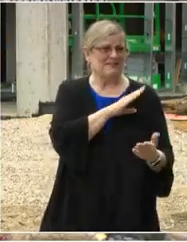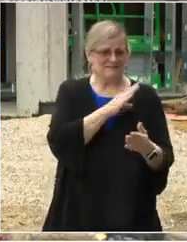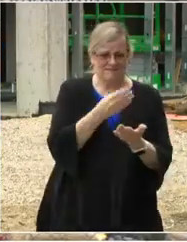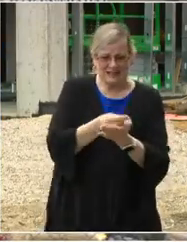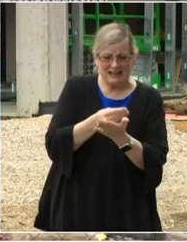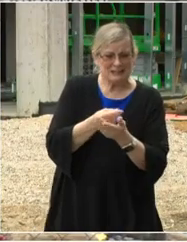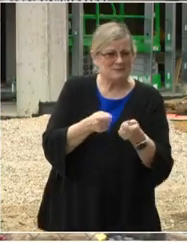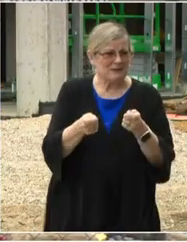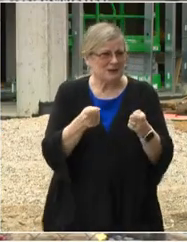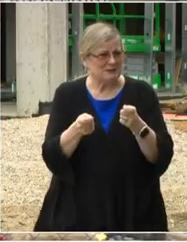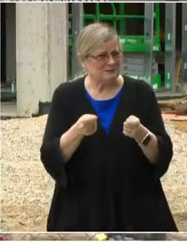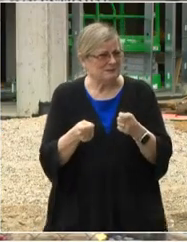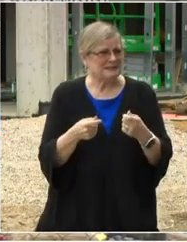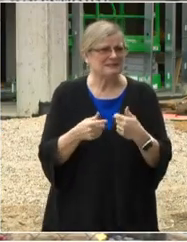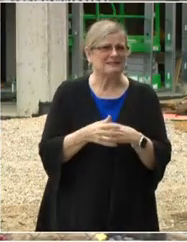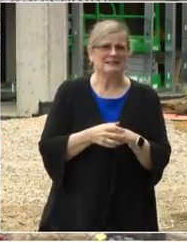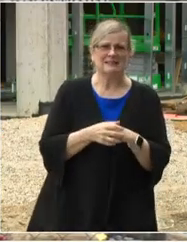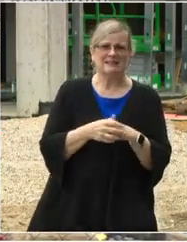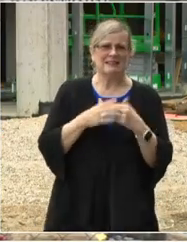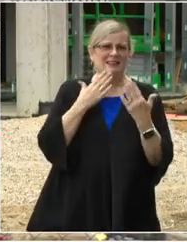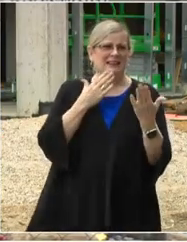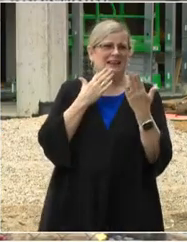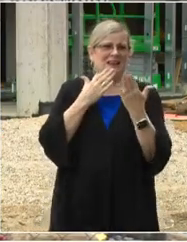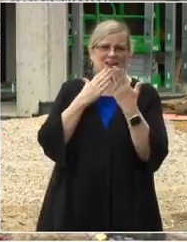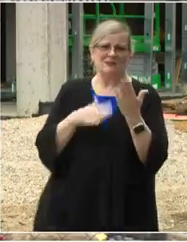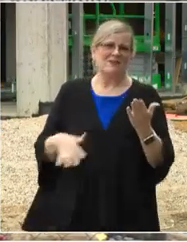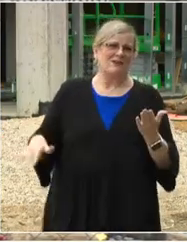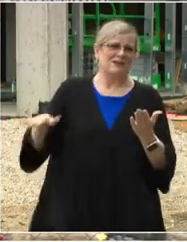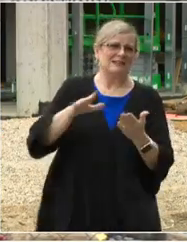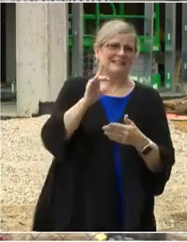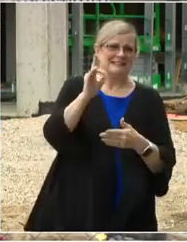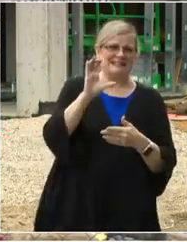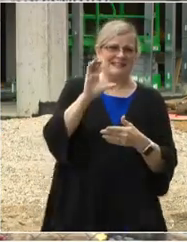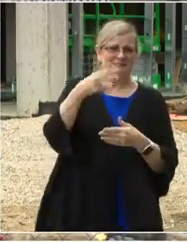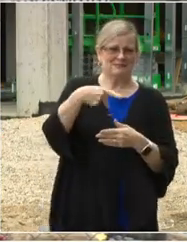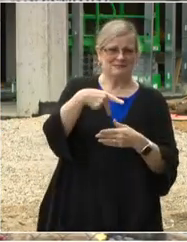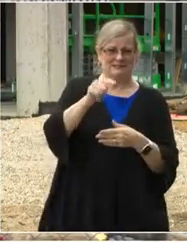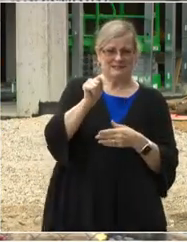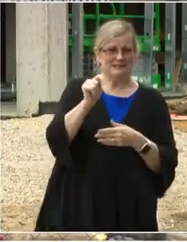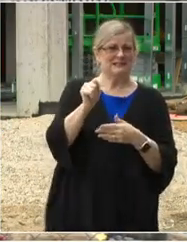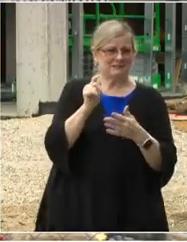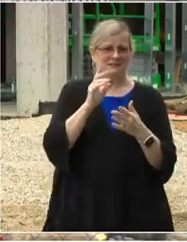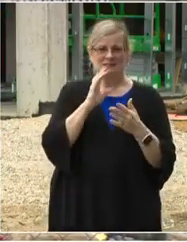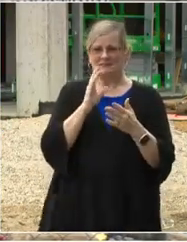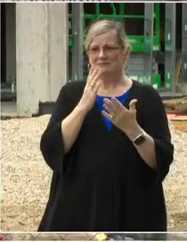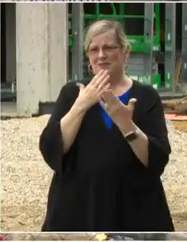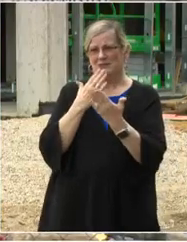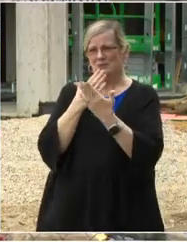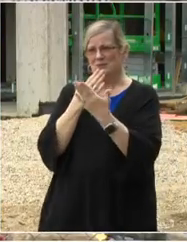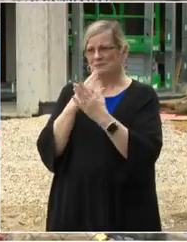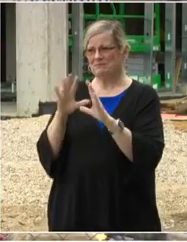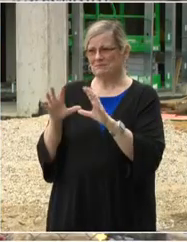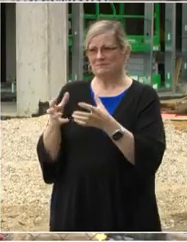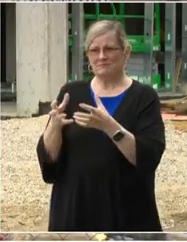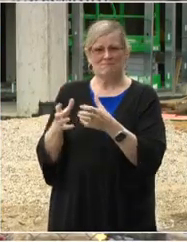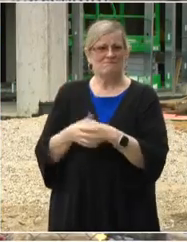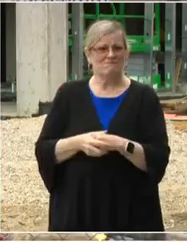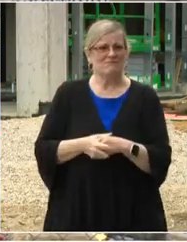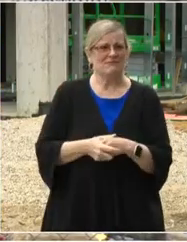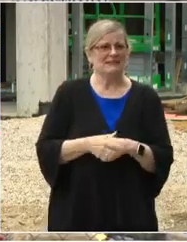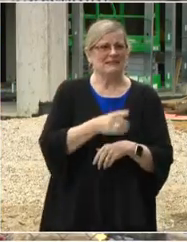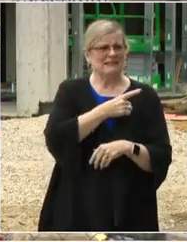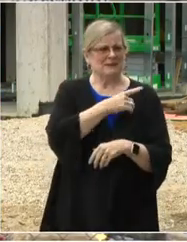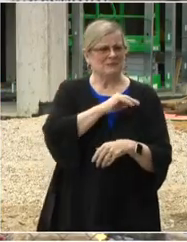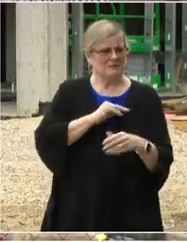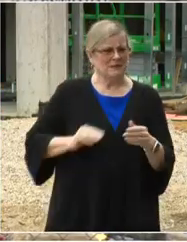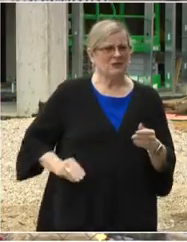Wilson and Reshma Hollow. Let's thank them, the DHCD team. Thank you. Now, the Deputy Mayor talked about our affordable housing